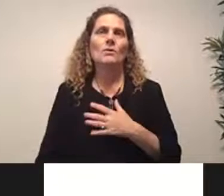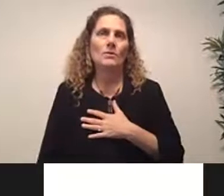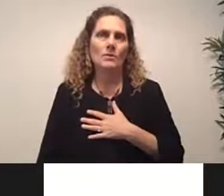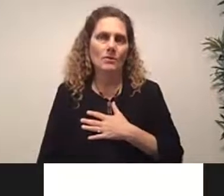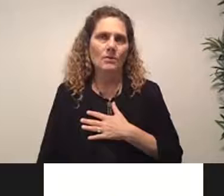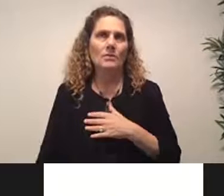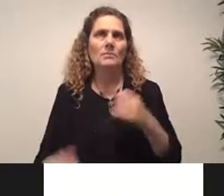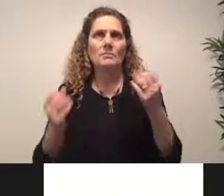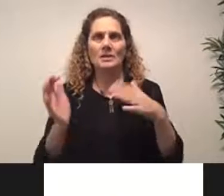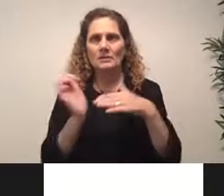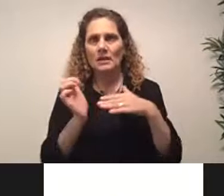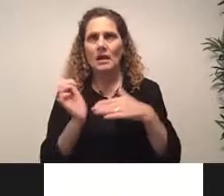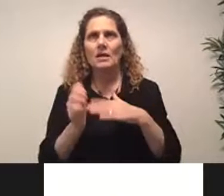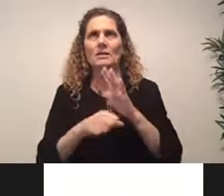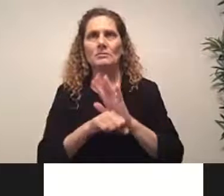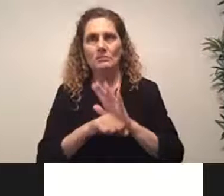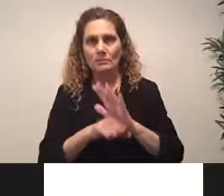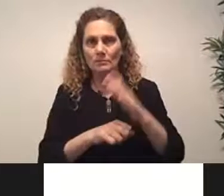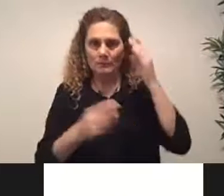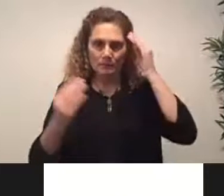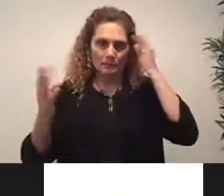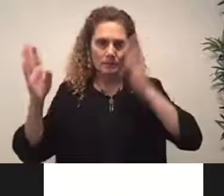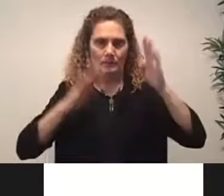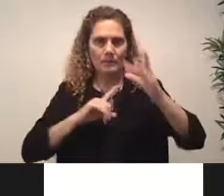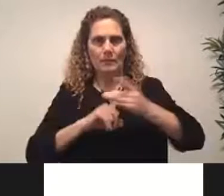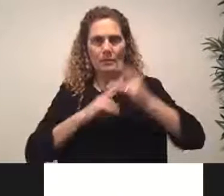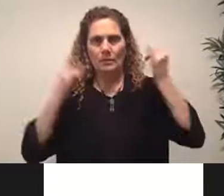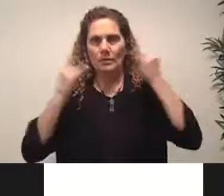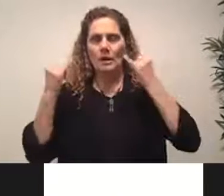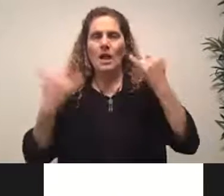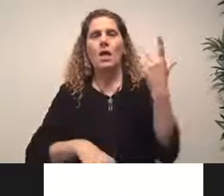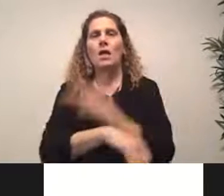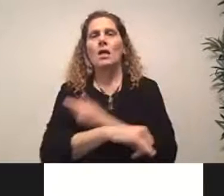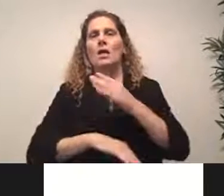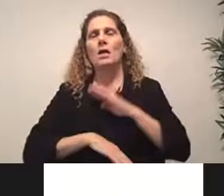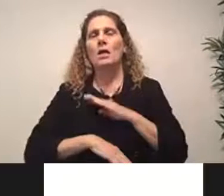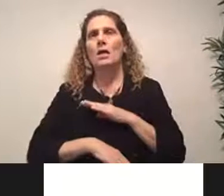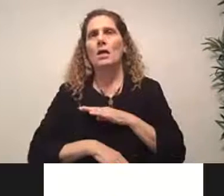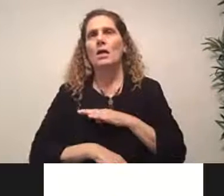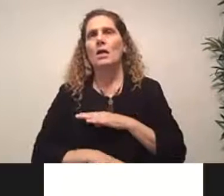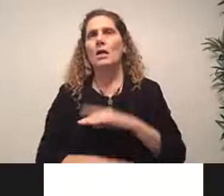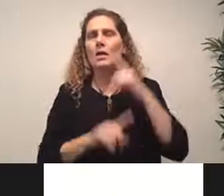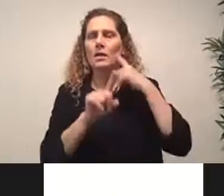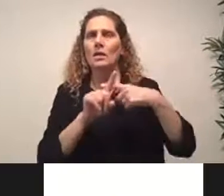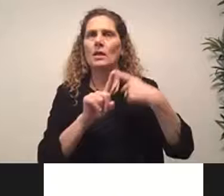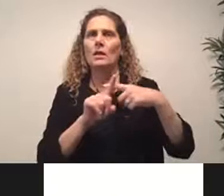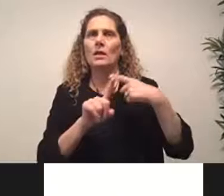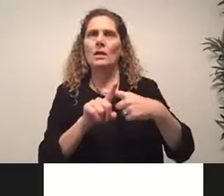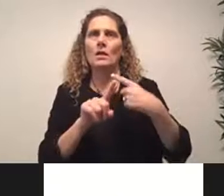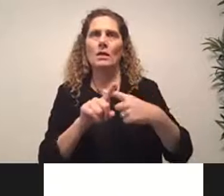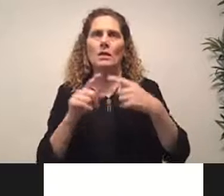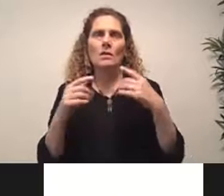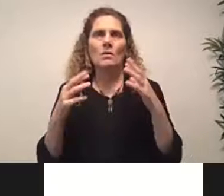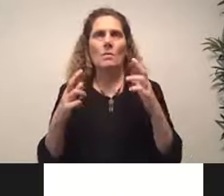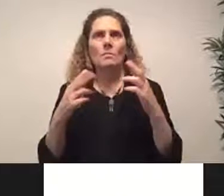9 months. I think we're truly witnessing the beginning of the end of this pandemic. So I'll stop there. Thank you very much. Stay safe, and